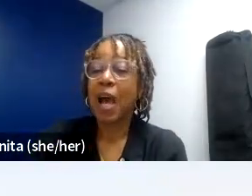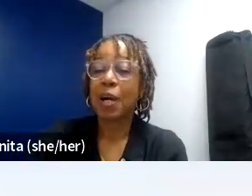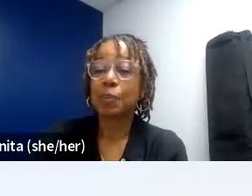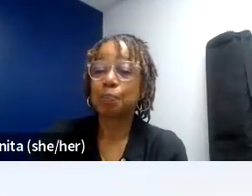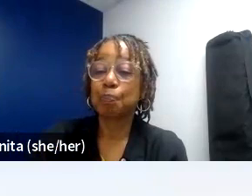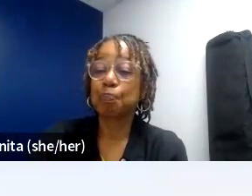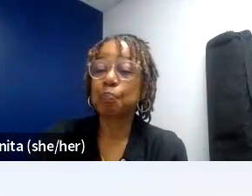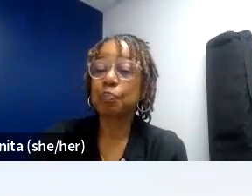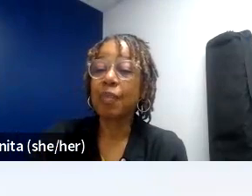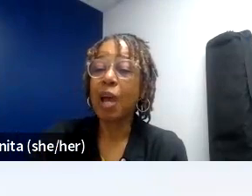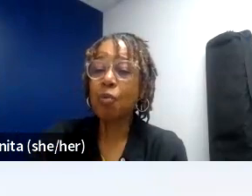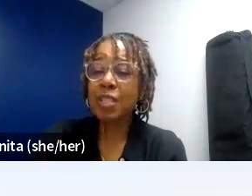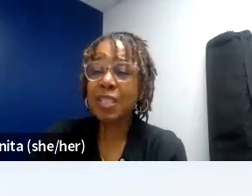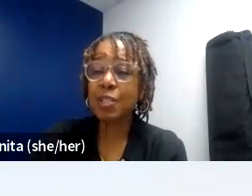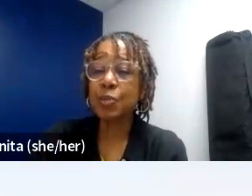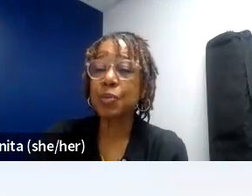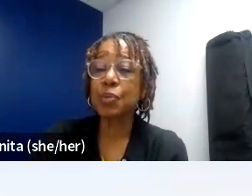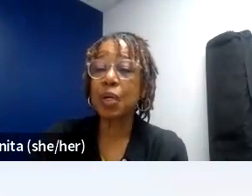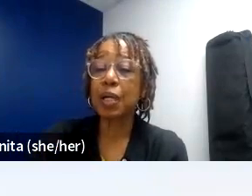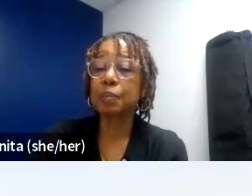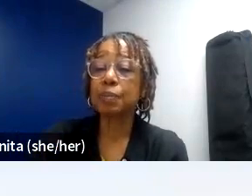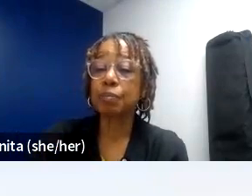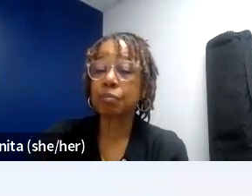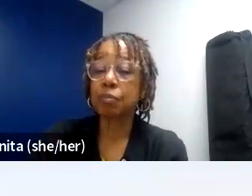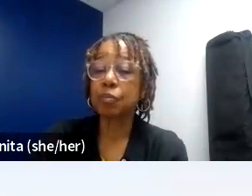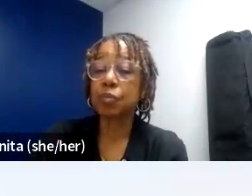today. I wanted to